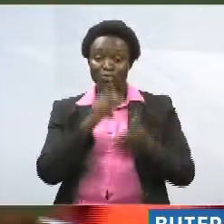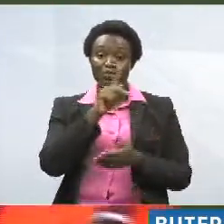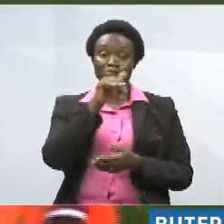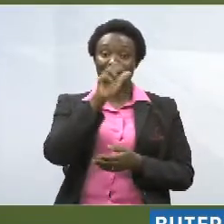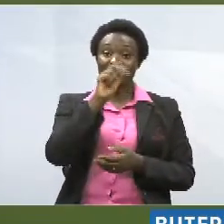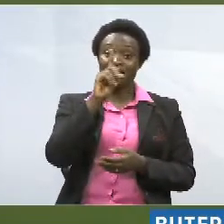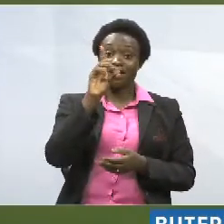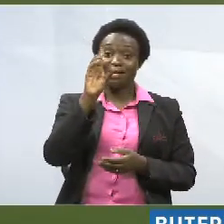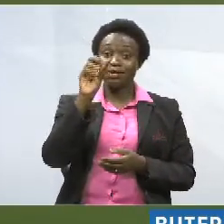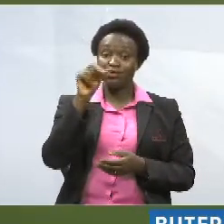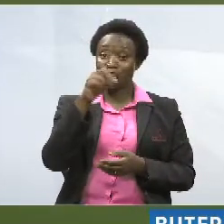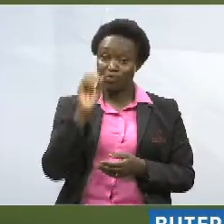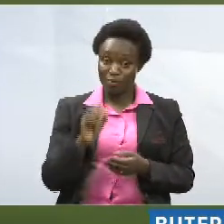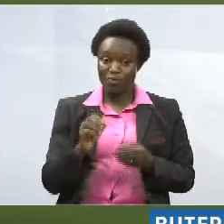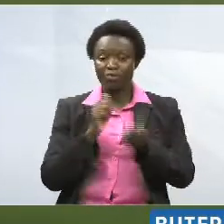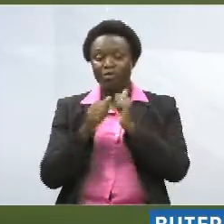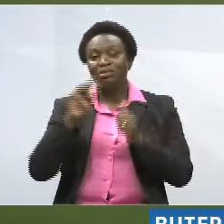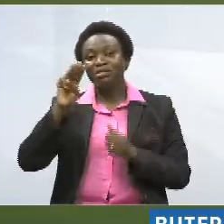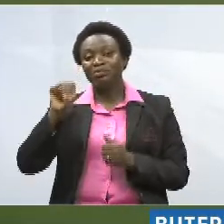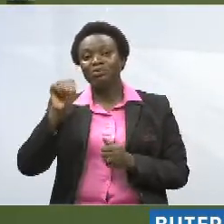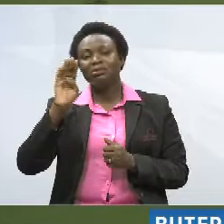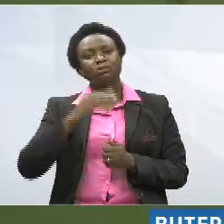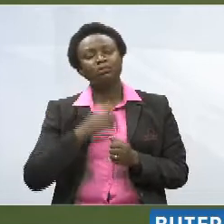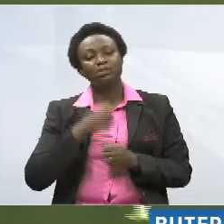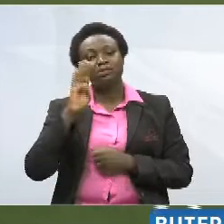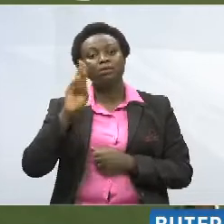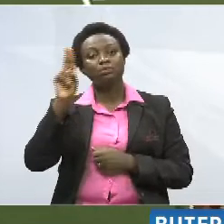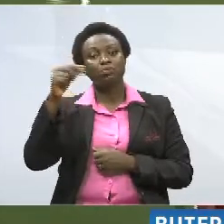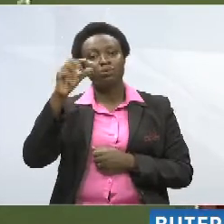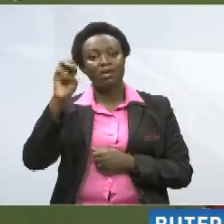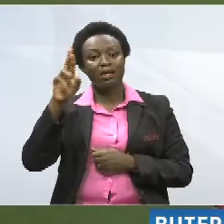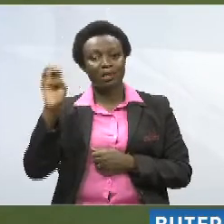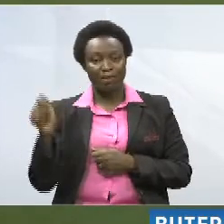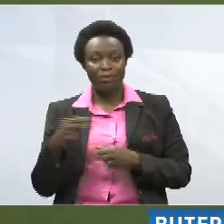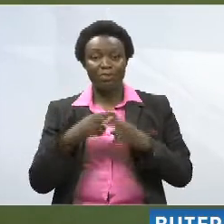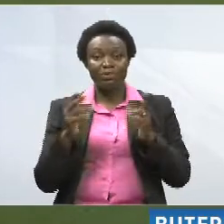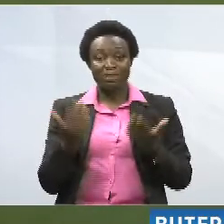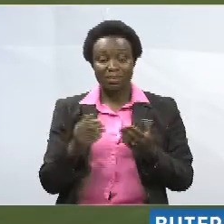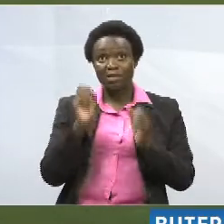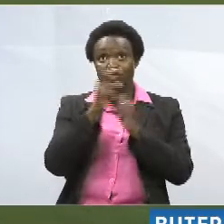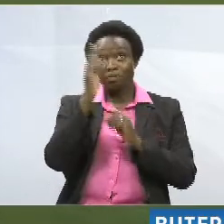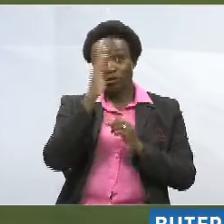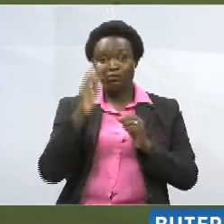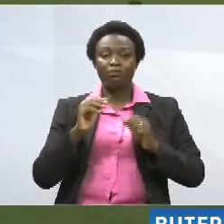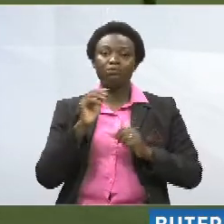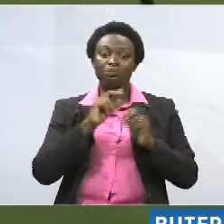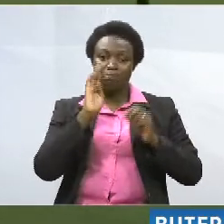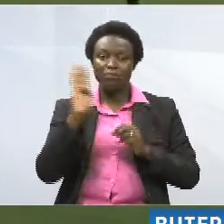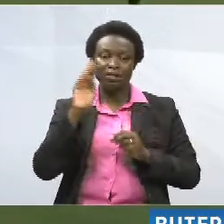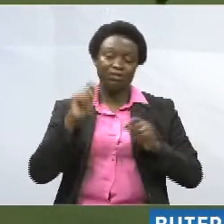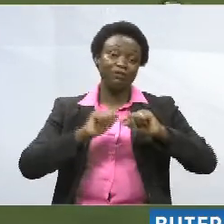ne Bugerere nga ogenda kutandika ku ssaawa 6 ez'emisana era nago ogenda kulagibwa butereevu wano ku BBSKATI final.